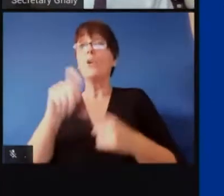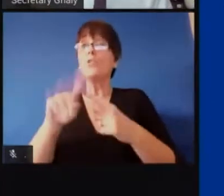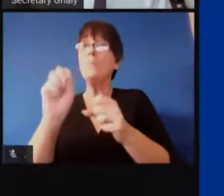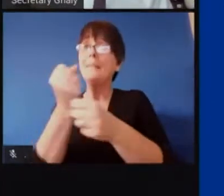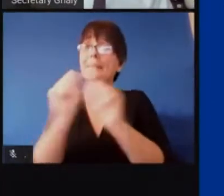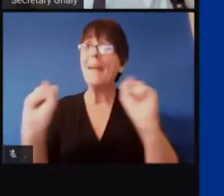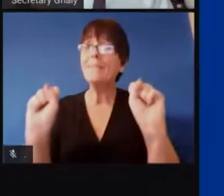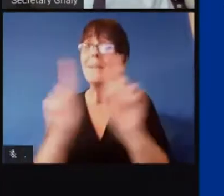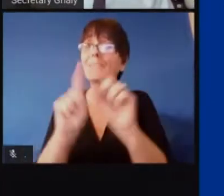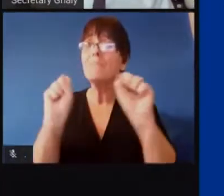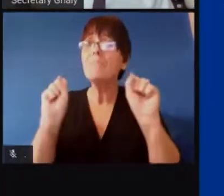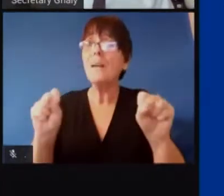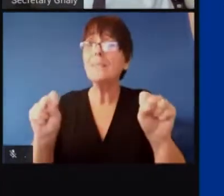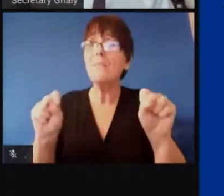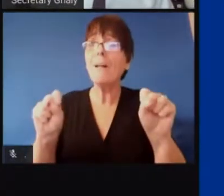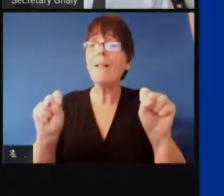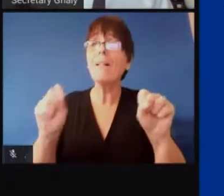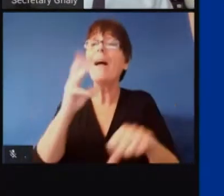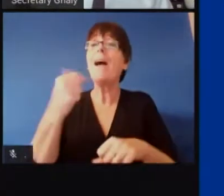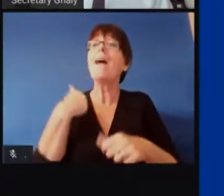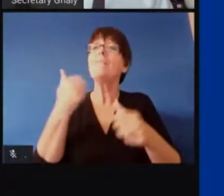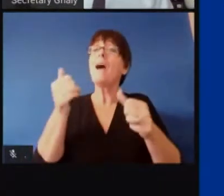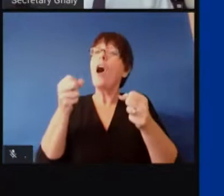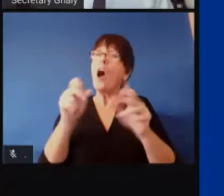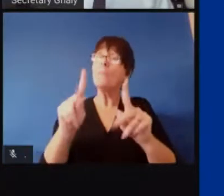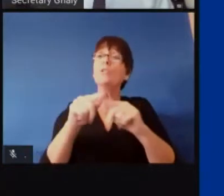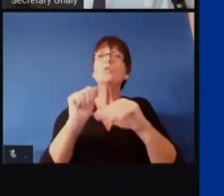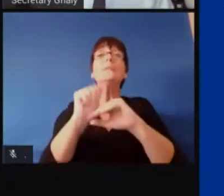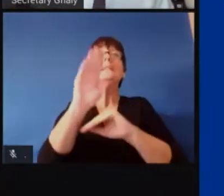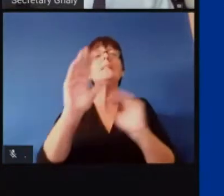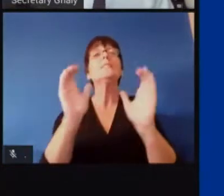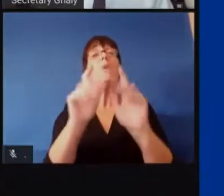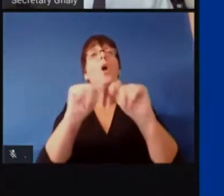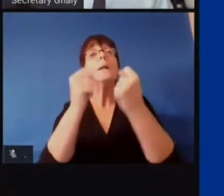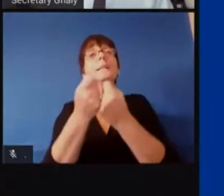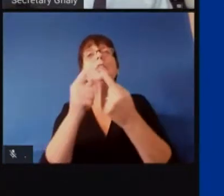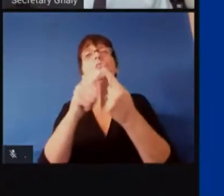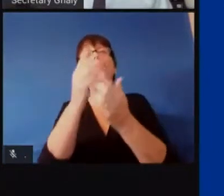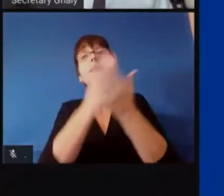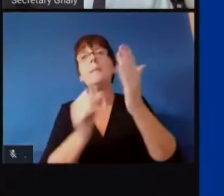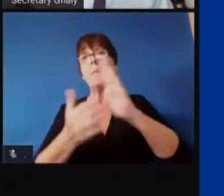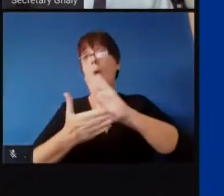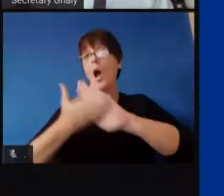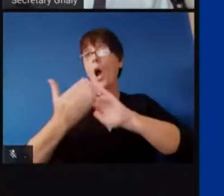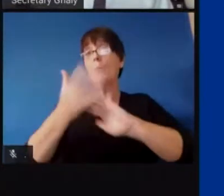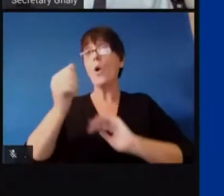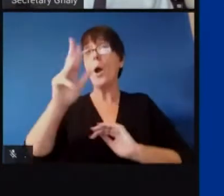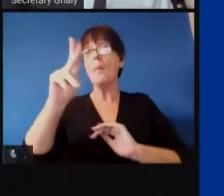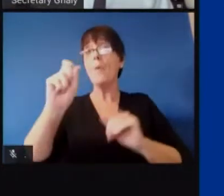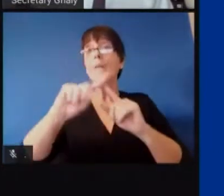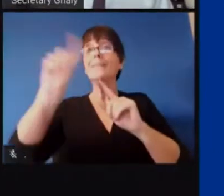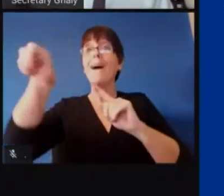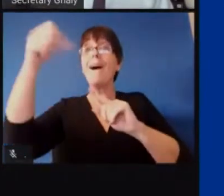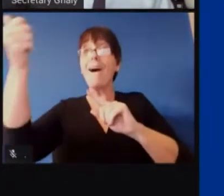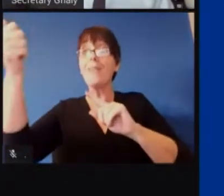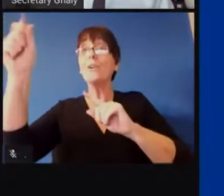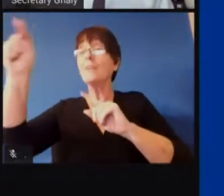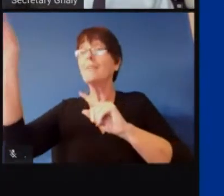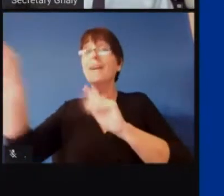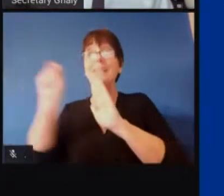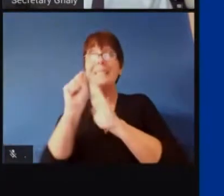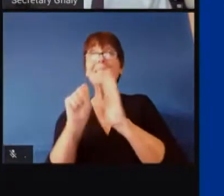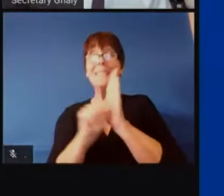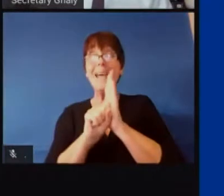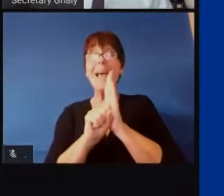possible. We also had the opportunity to send a small team to some of the operating parks in other parts of the nation,